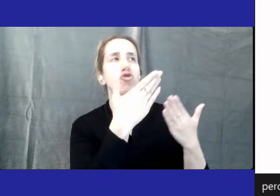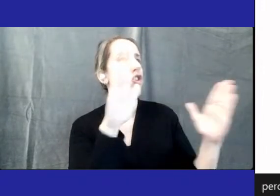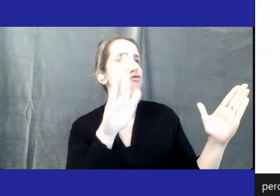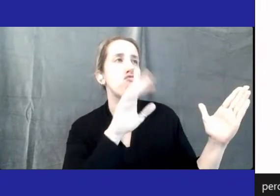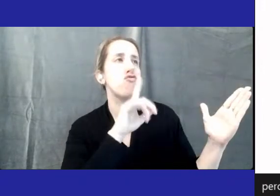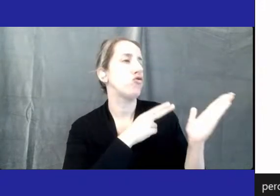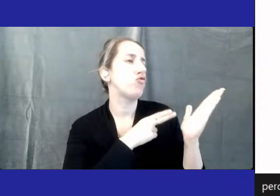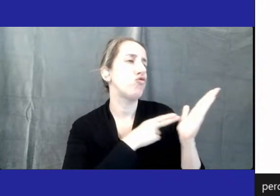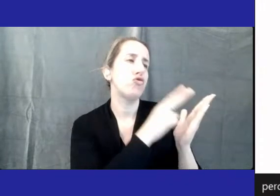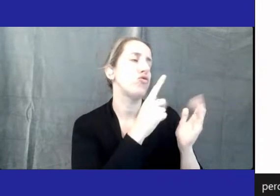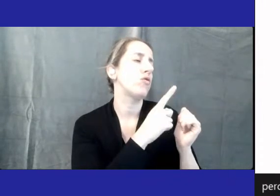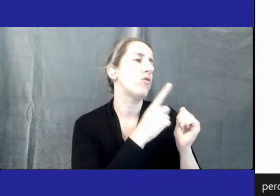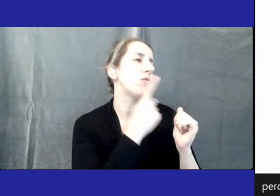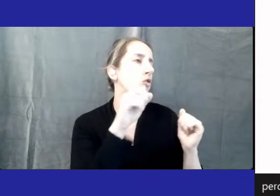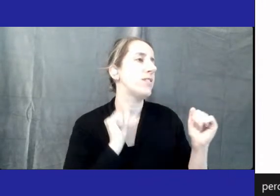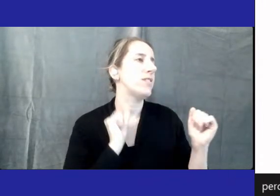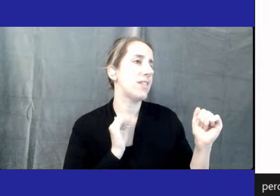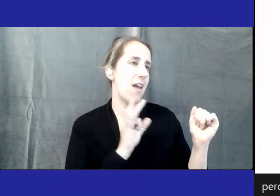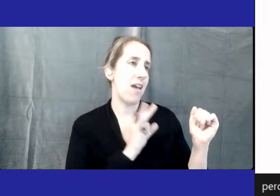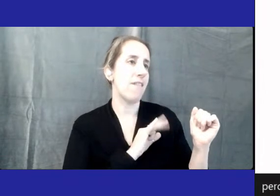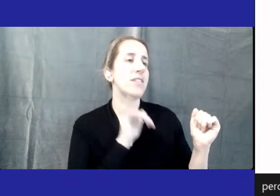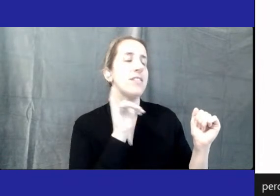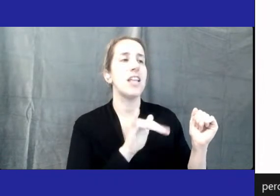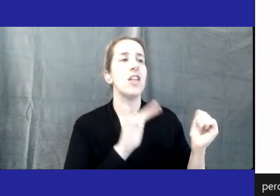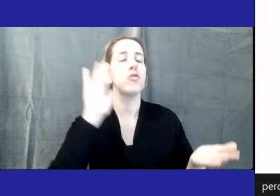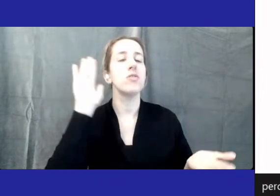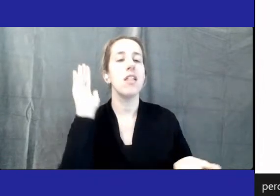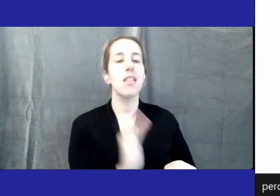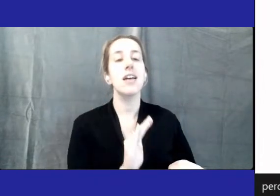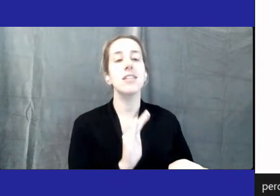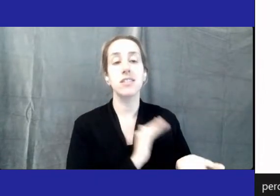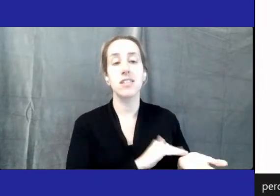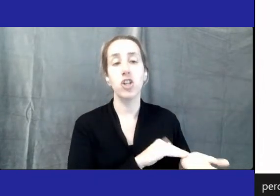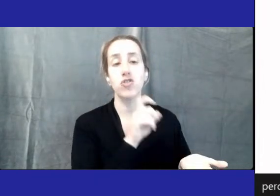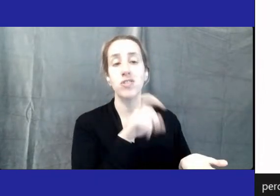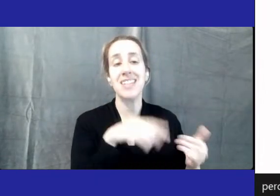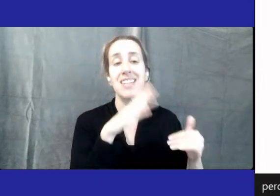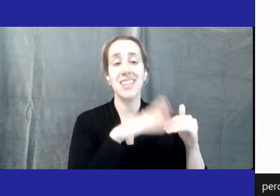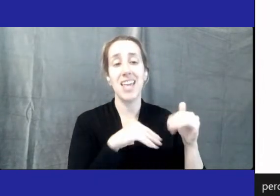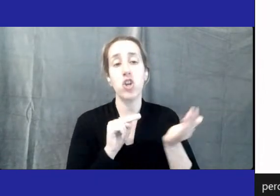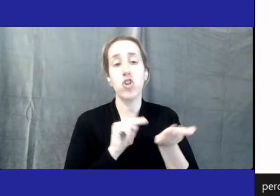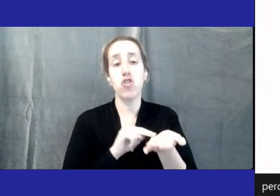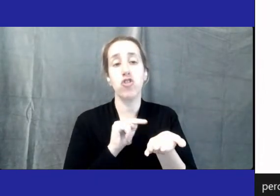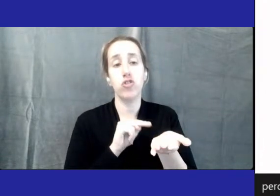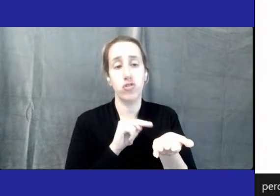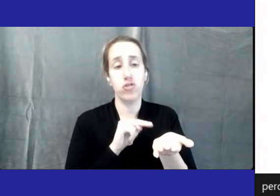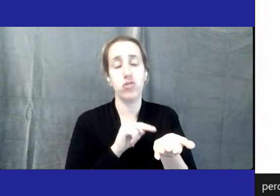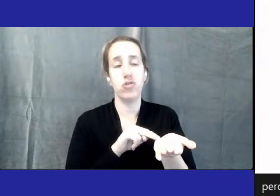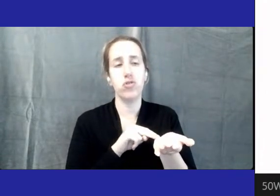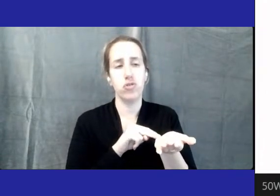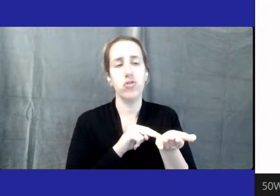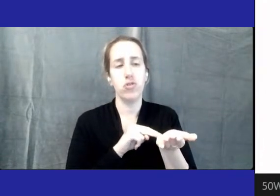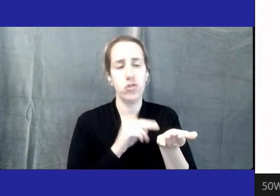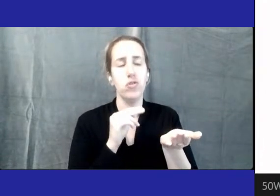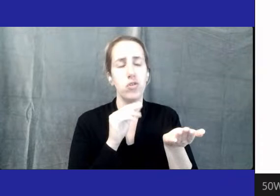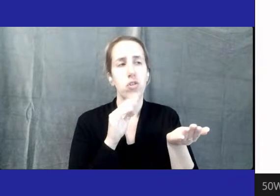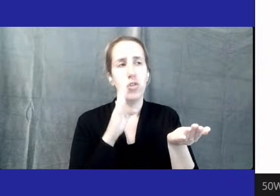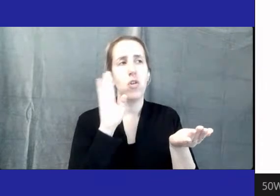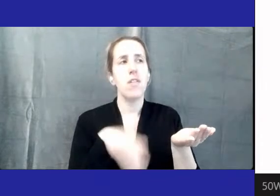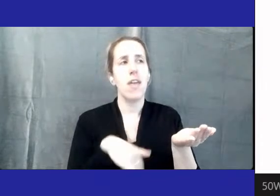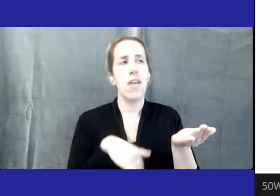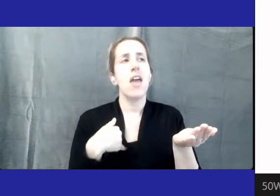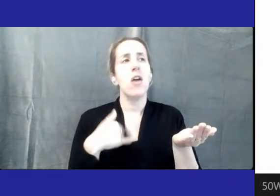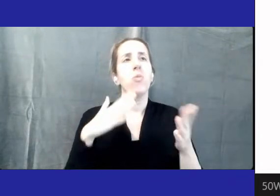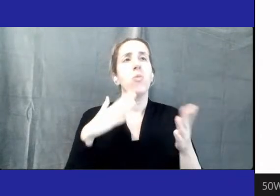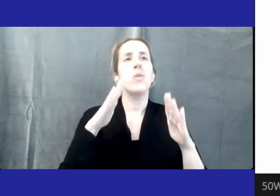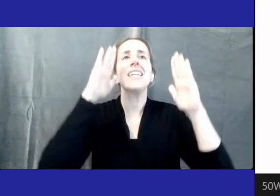there's fewer providers needed than nurses, and in general, we anticipate probably equal or potentially even larger